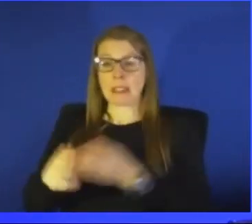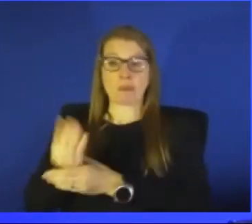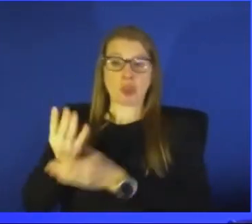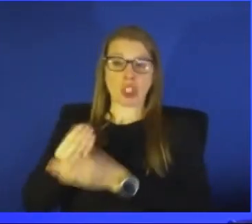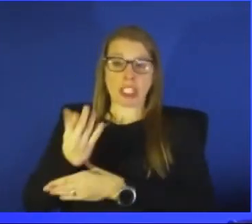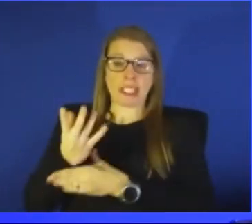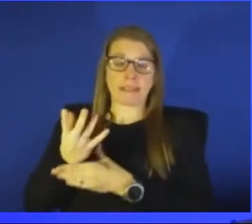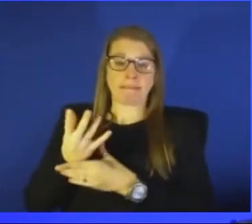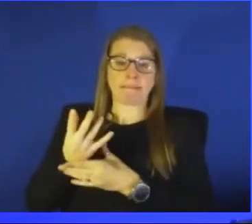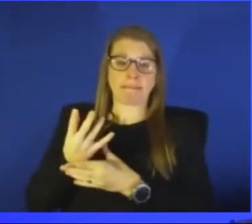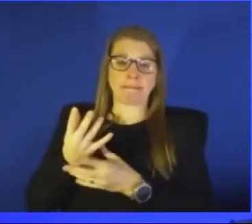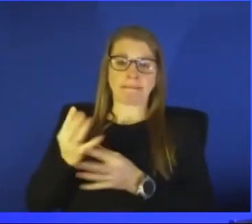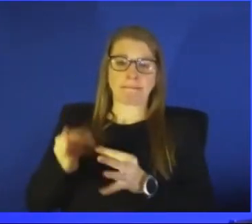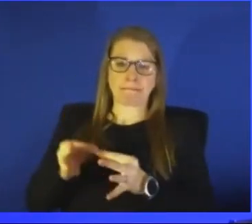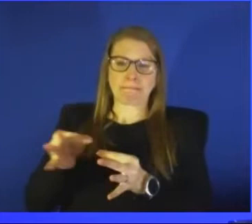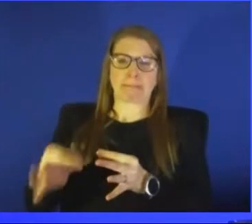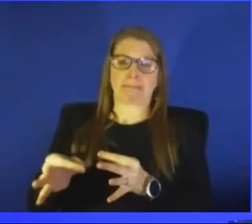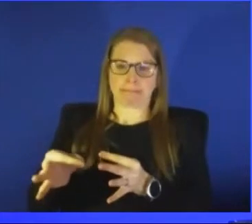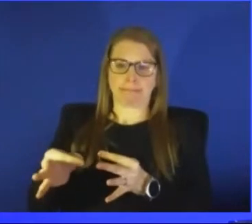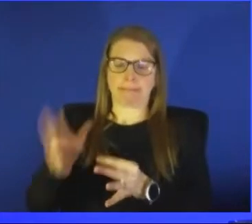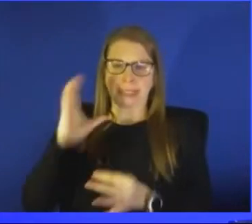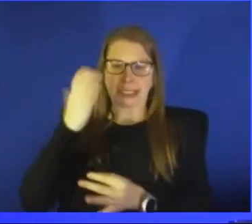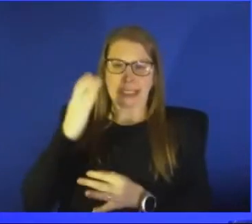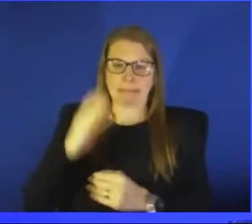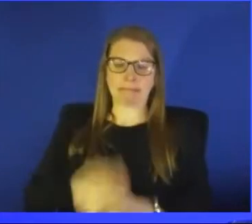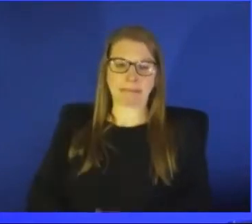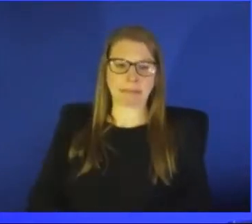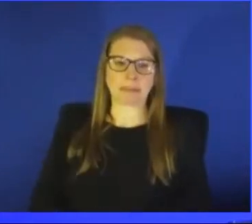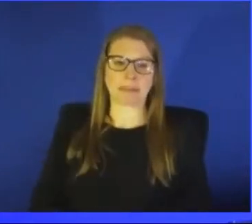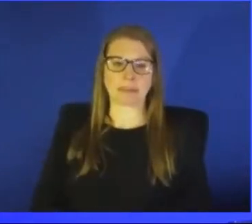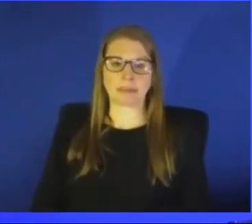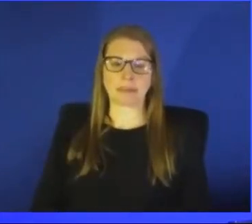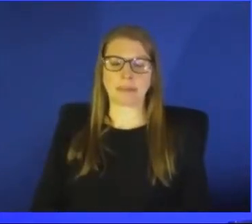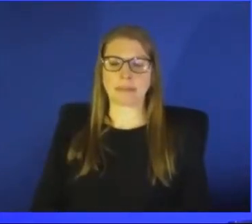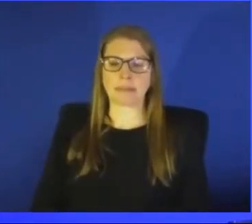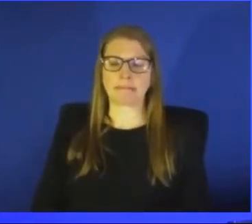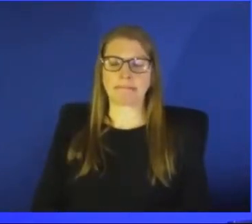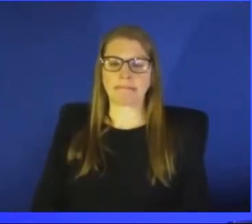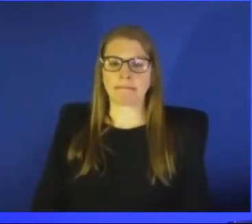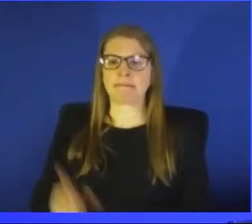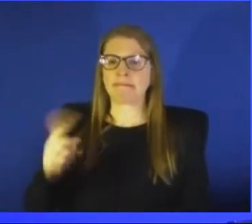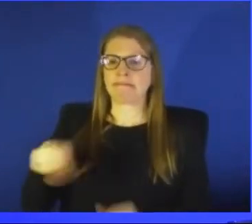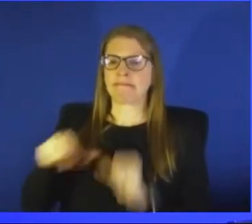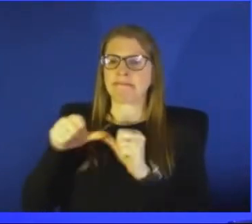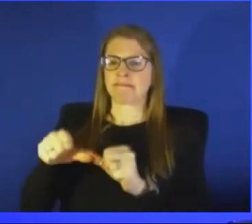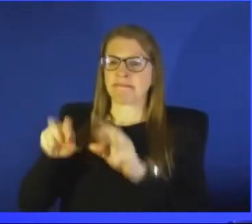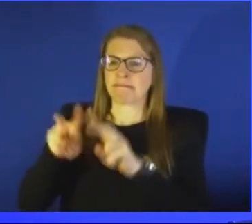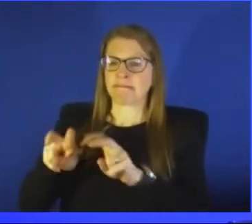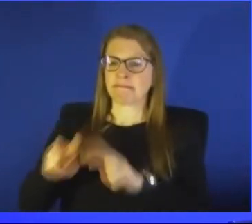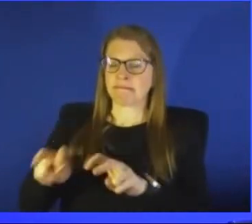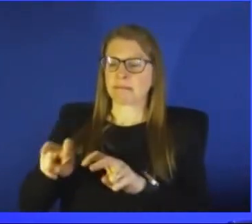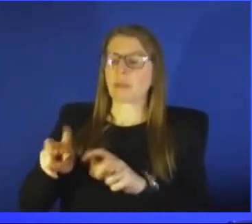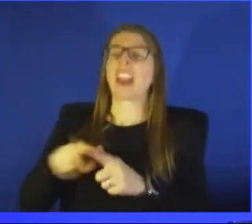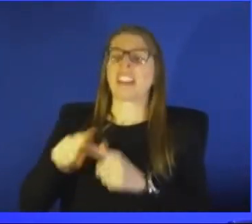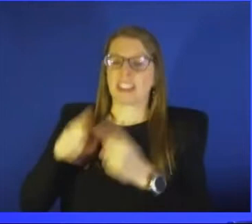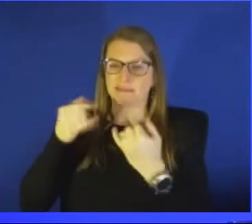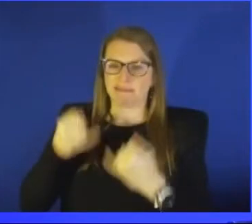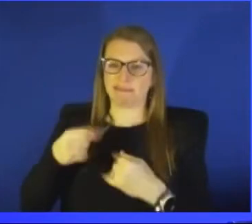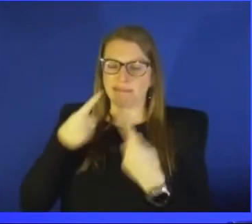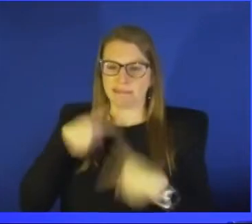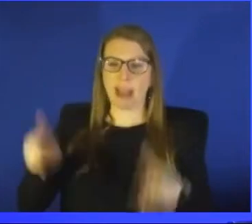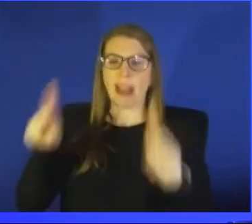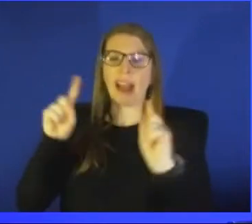be pushed back. They are continuing to analyze the data and finally make those recommendations, but I haven't heard anything